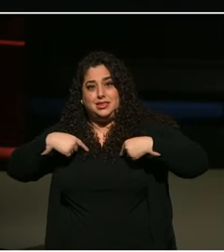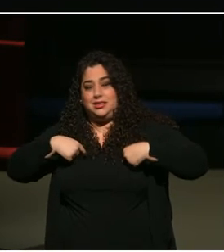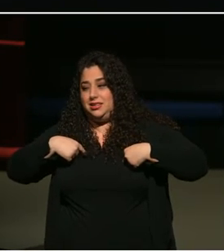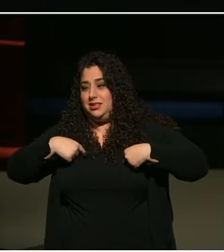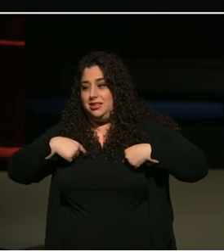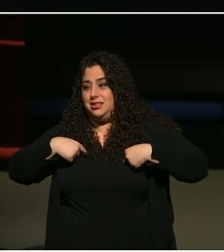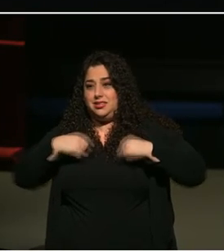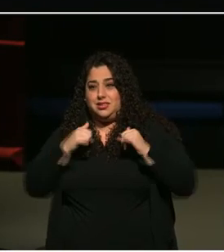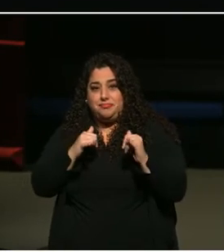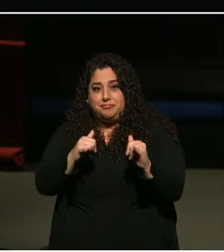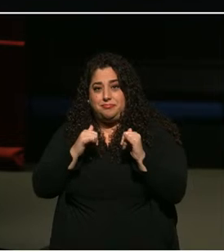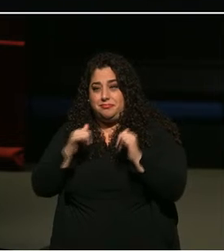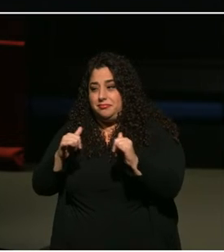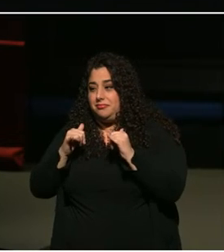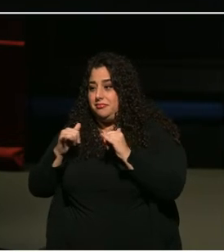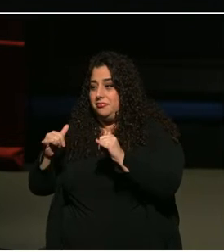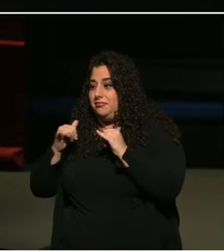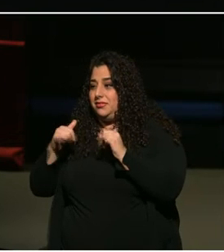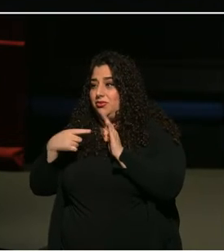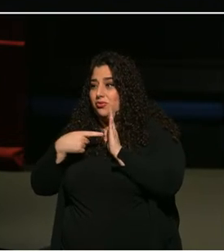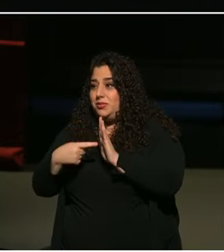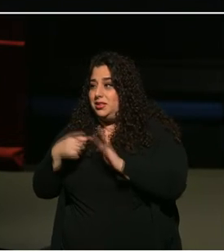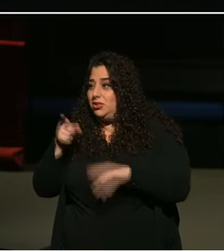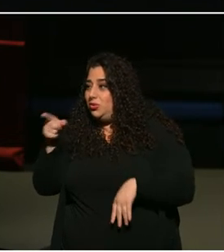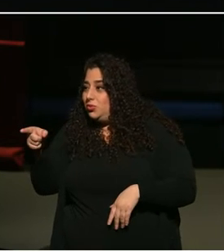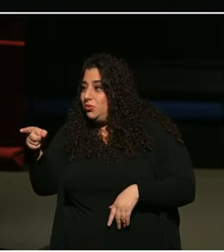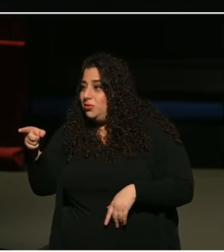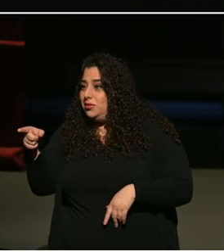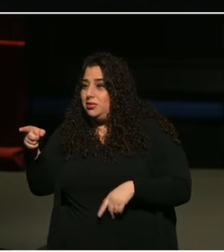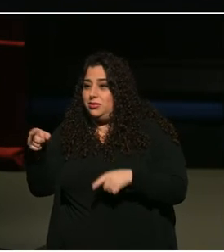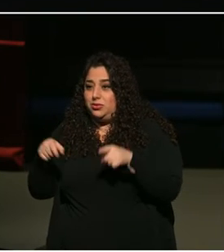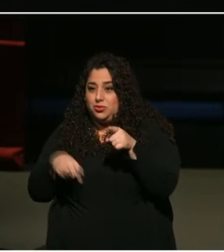representing you, and you, and you.